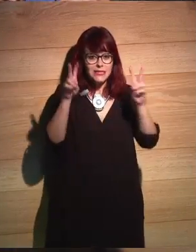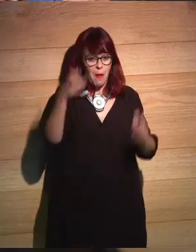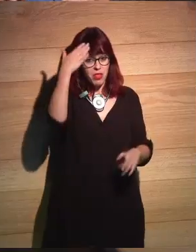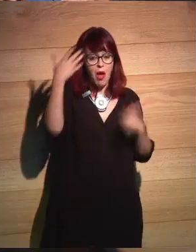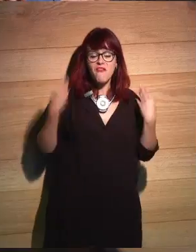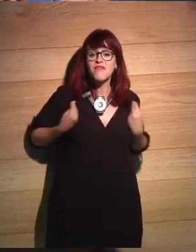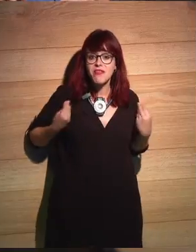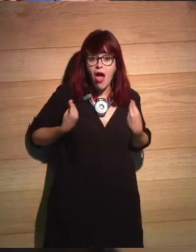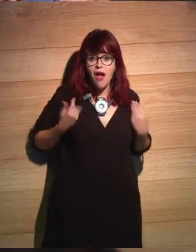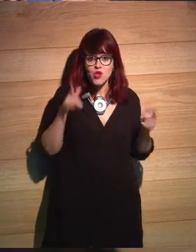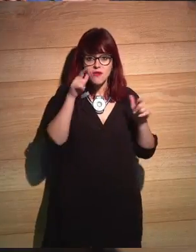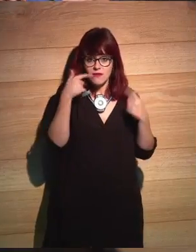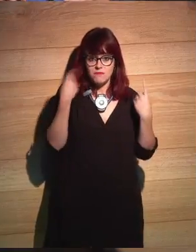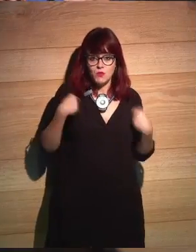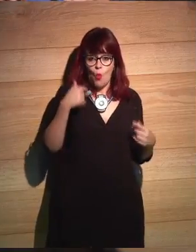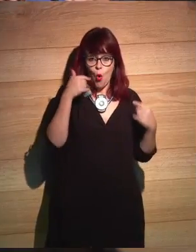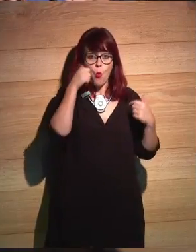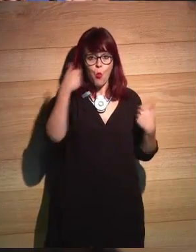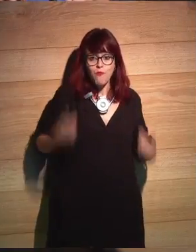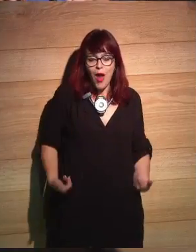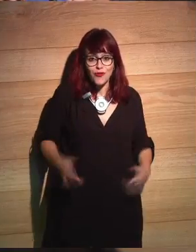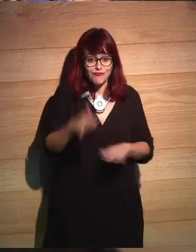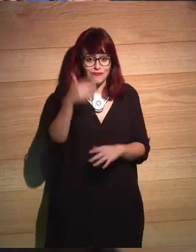human. That's the most important thing.